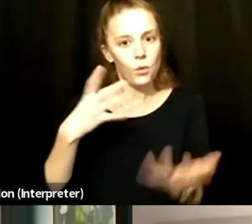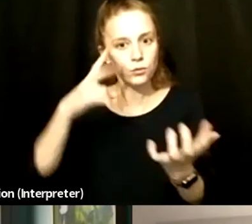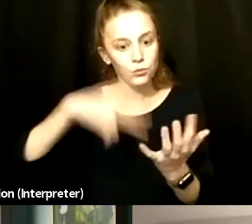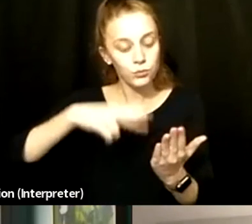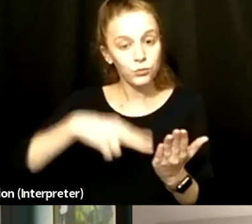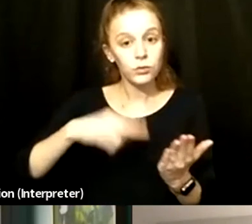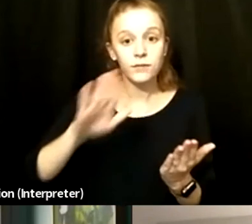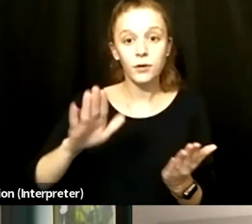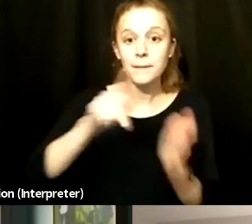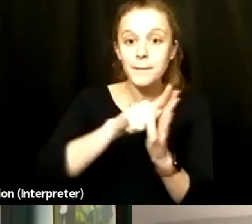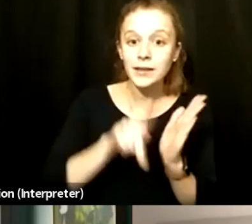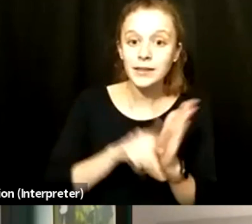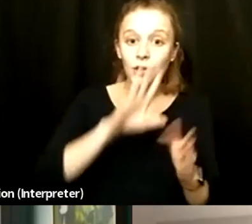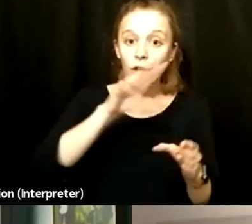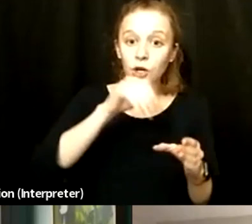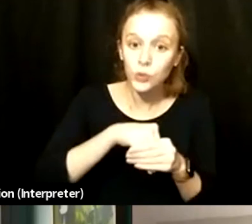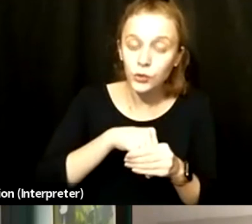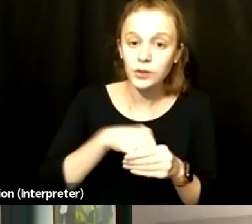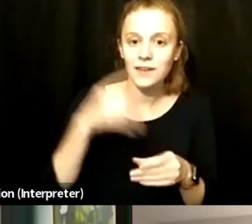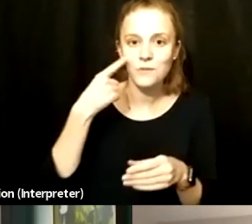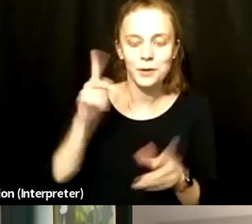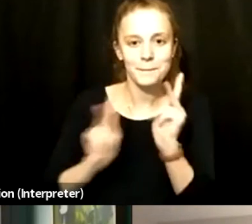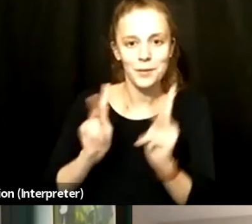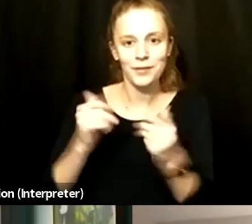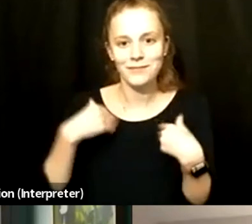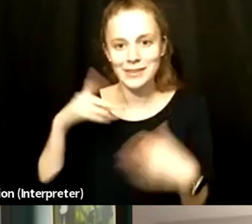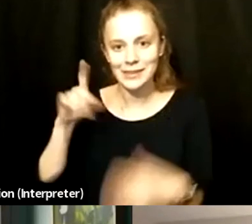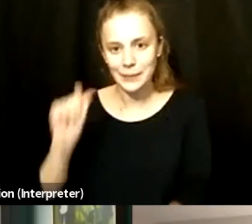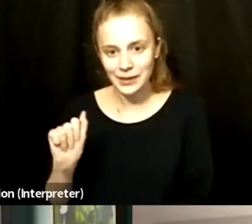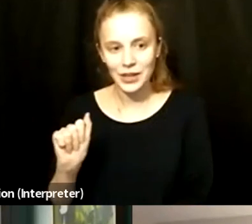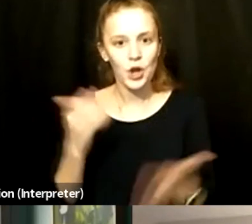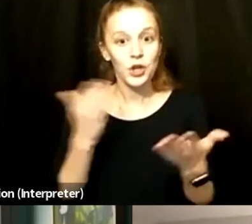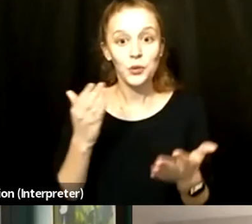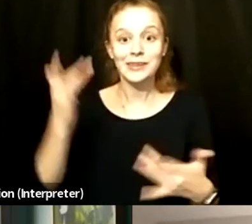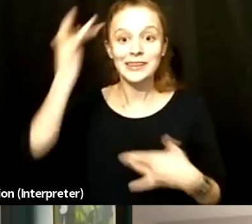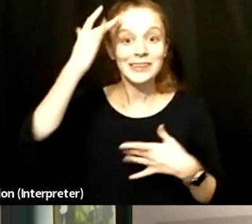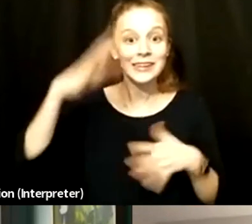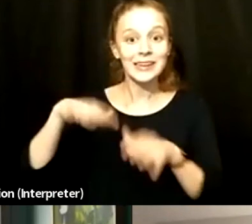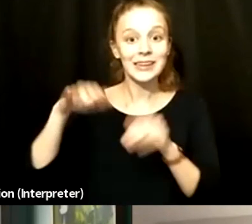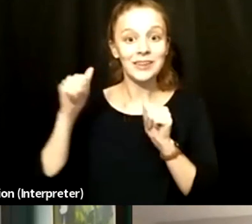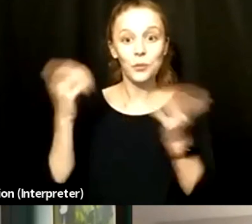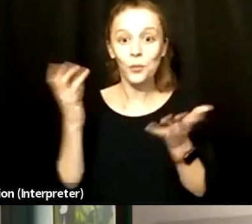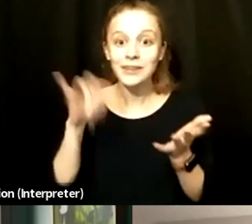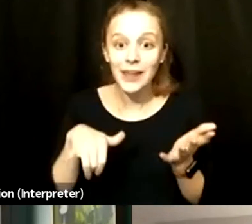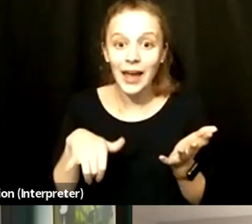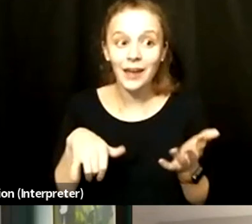with disabilities, right? What does your sick leave look like? What does your